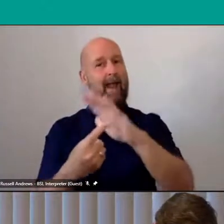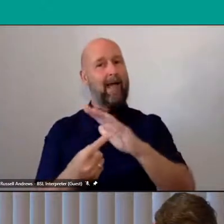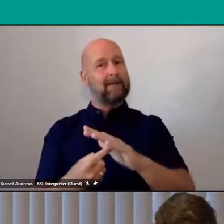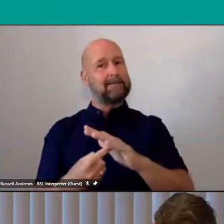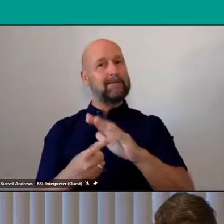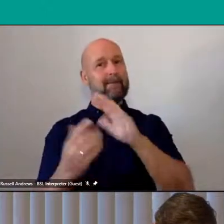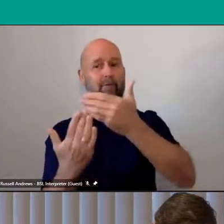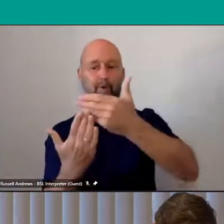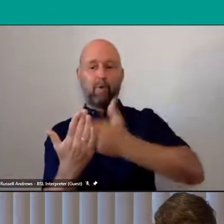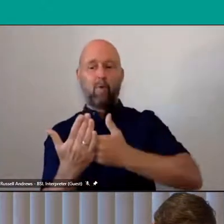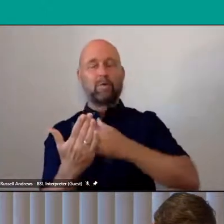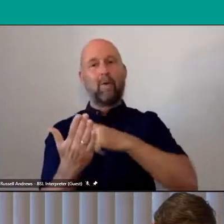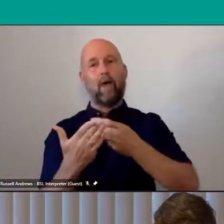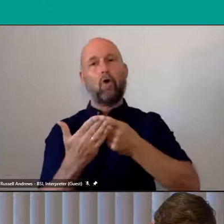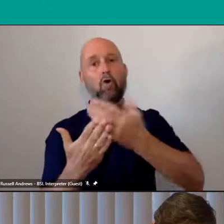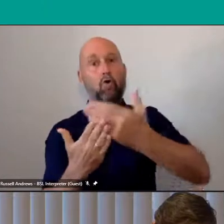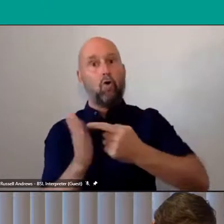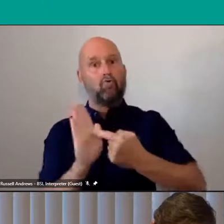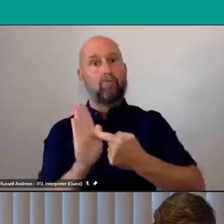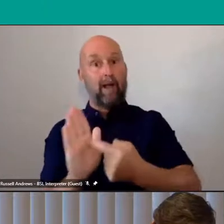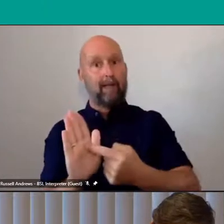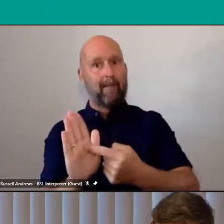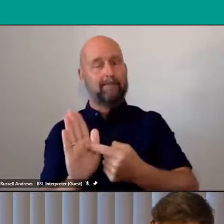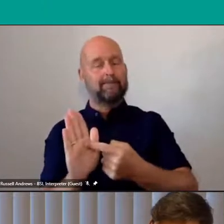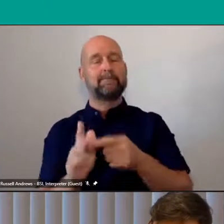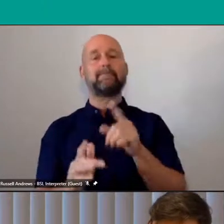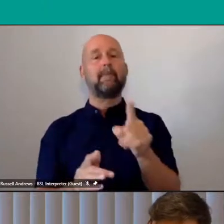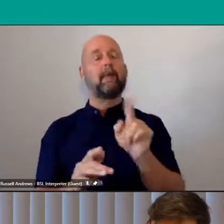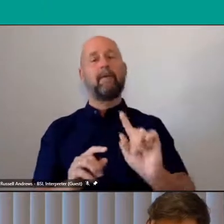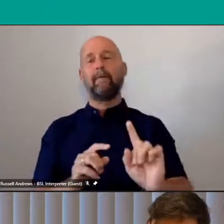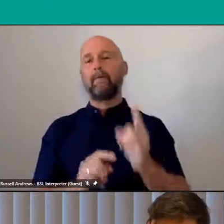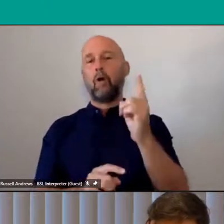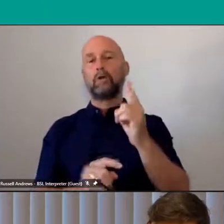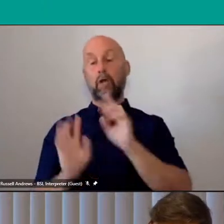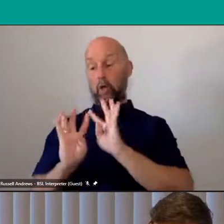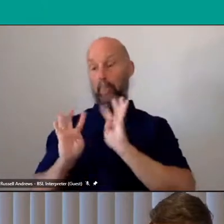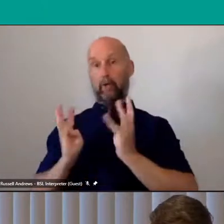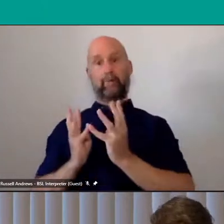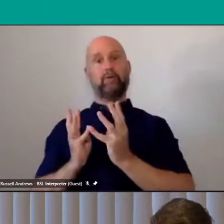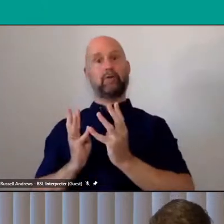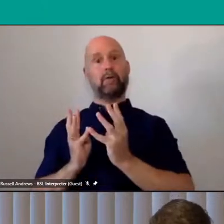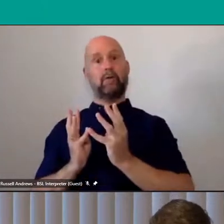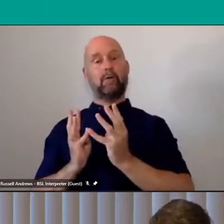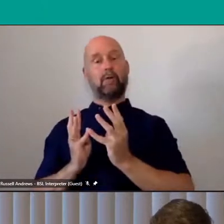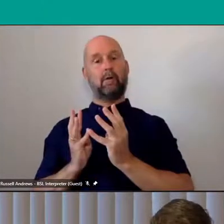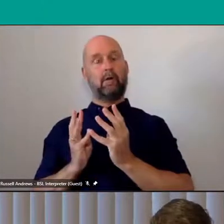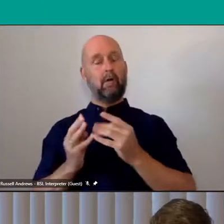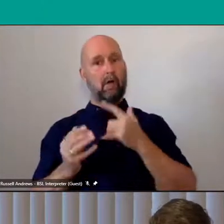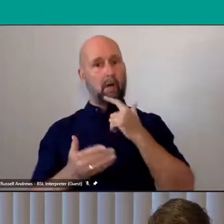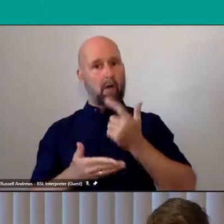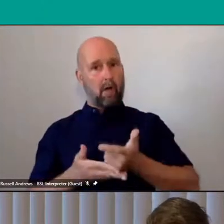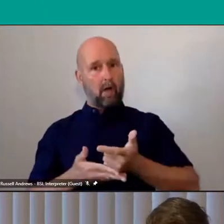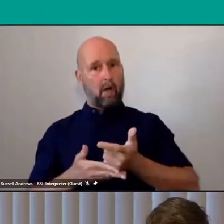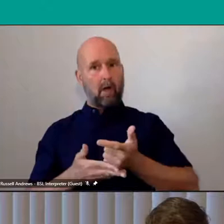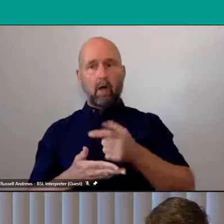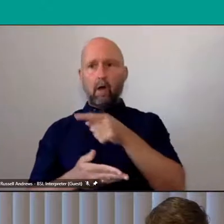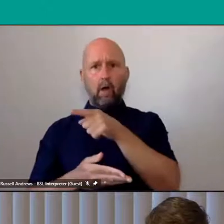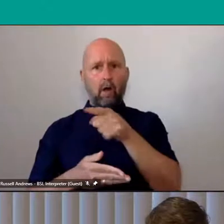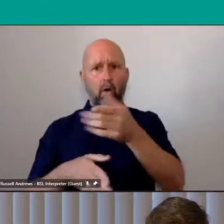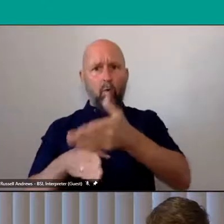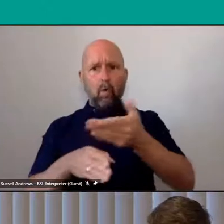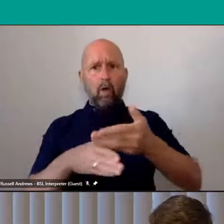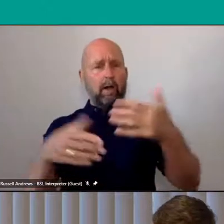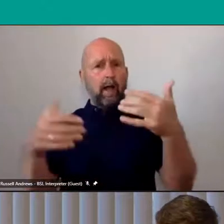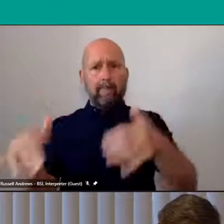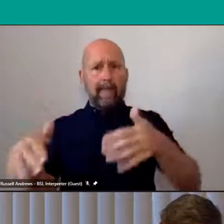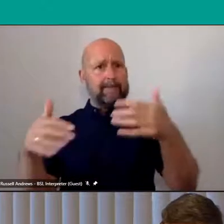terms of recommendations. I think the first thing to say is that as Commission, we were struck by how much amazing work was